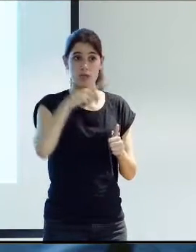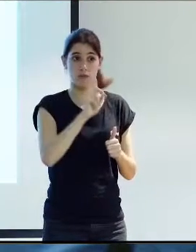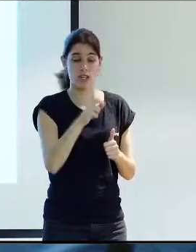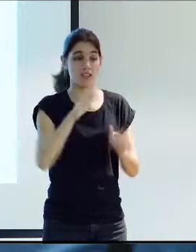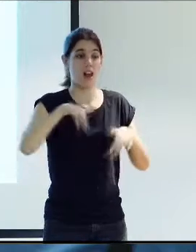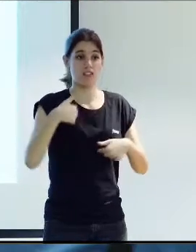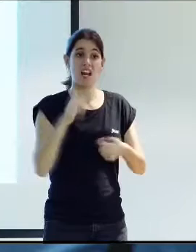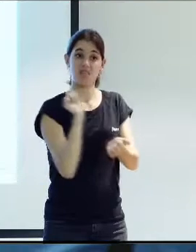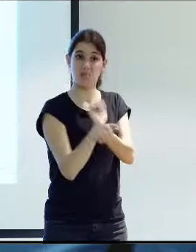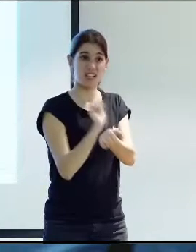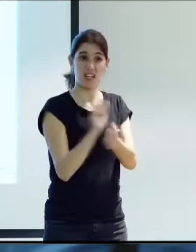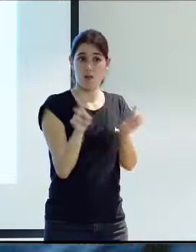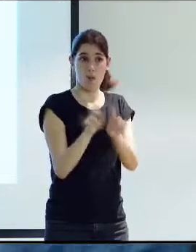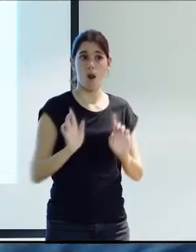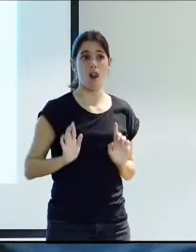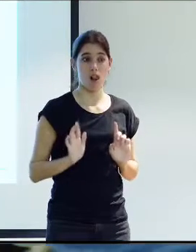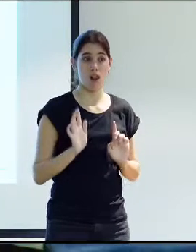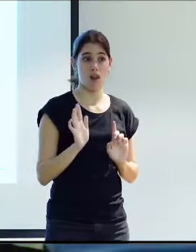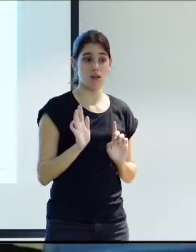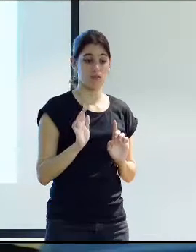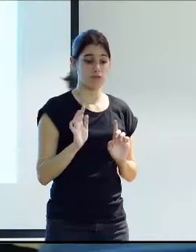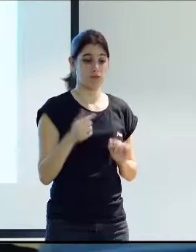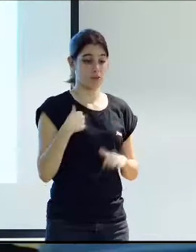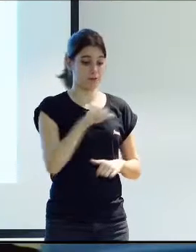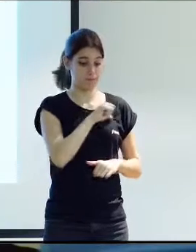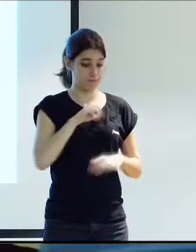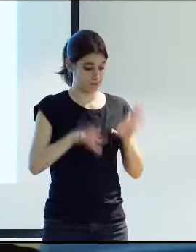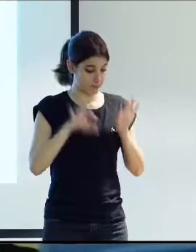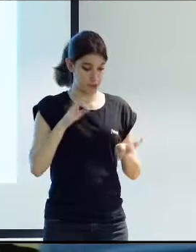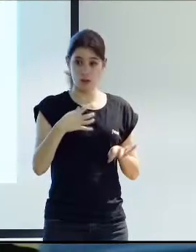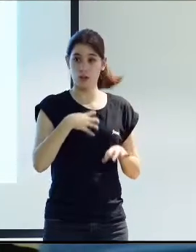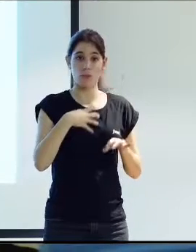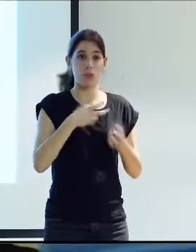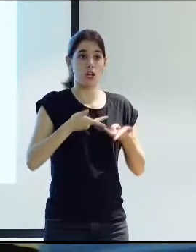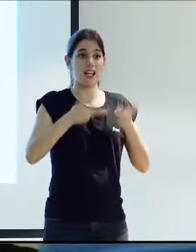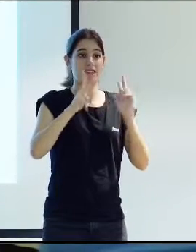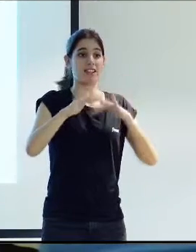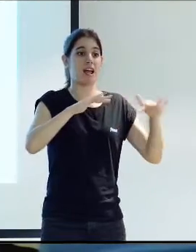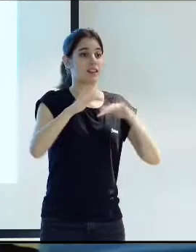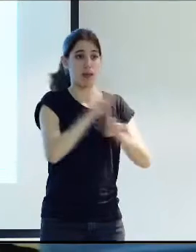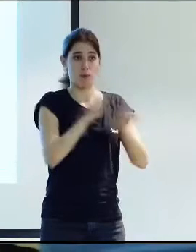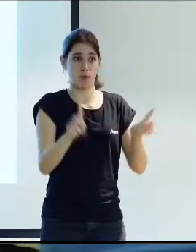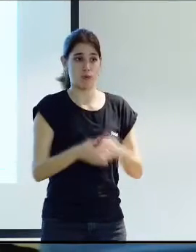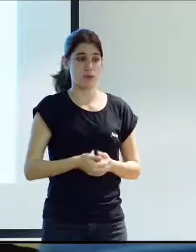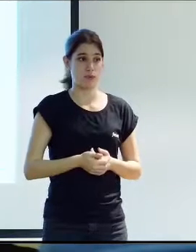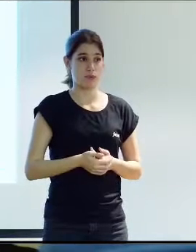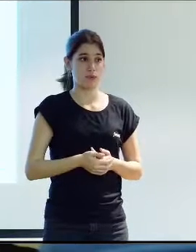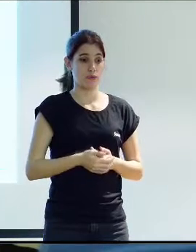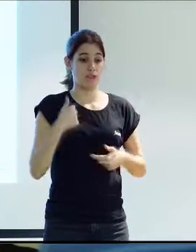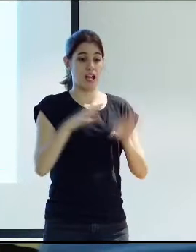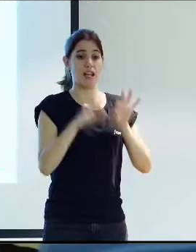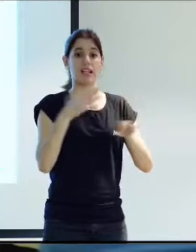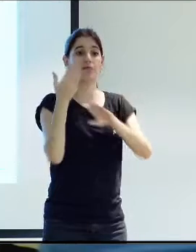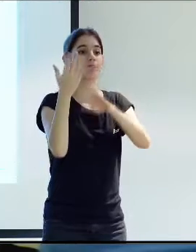we're slaves, we're prisoners, we do not have self-determination, and we cannot move about freely. So